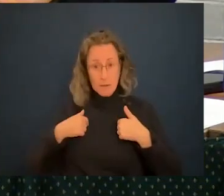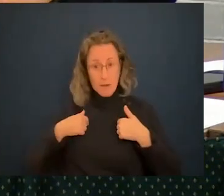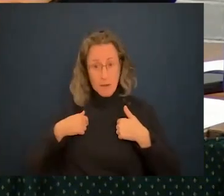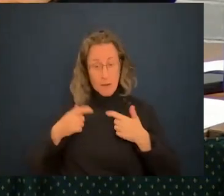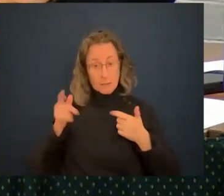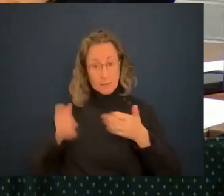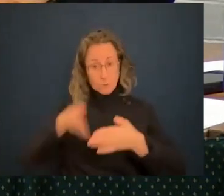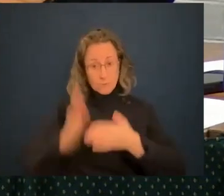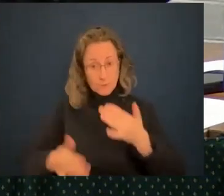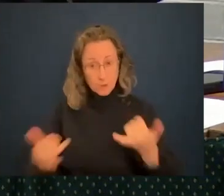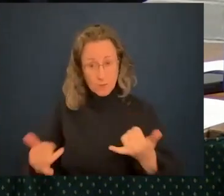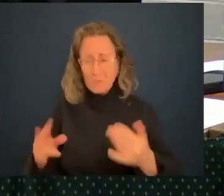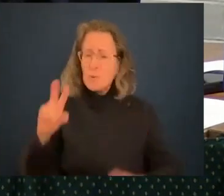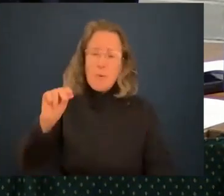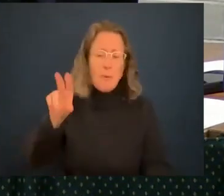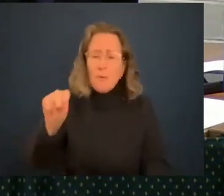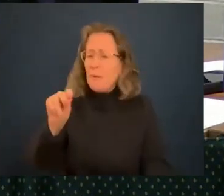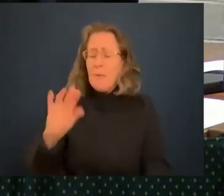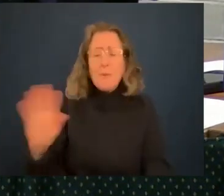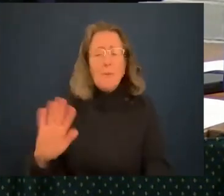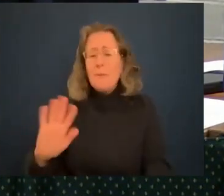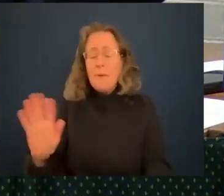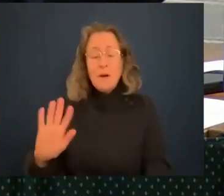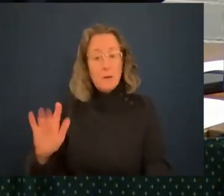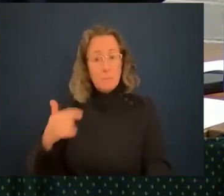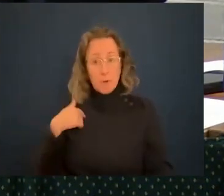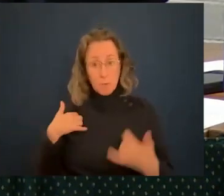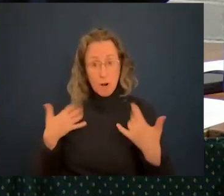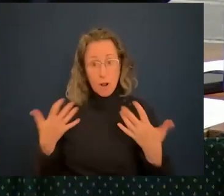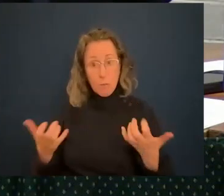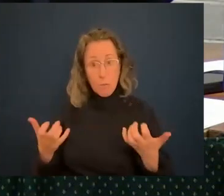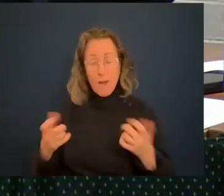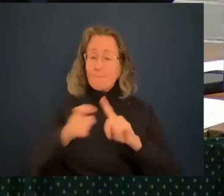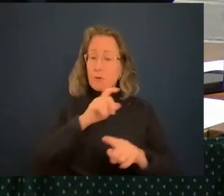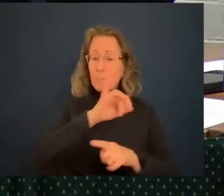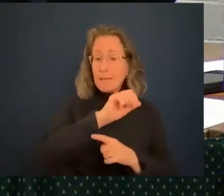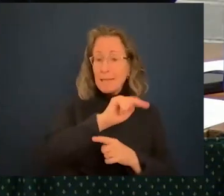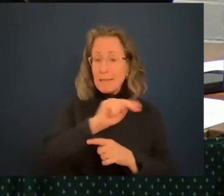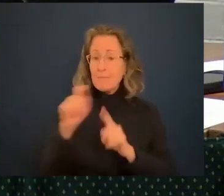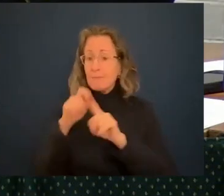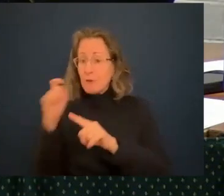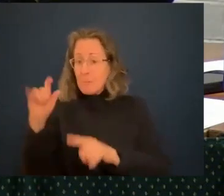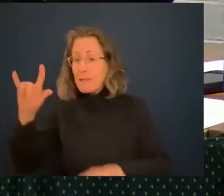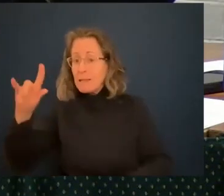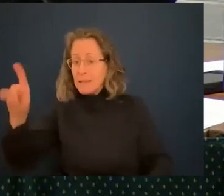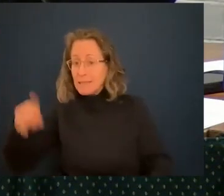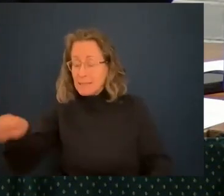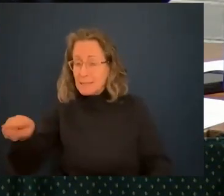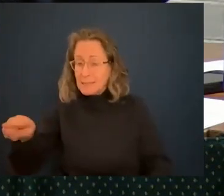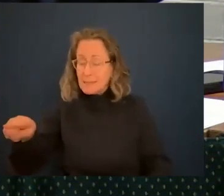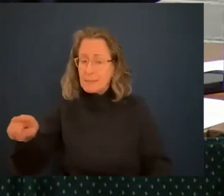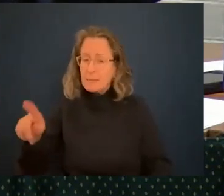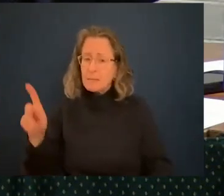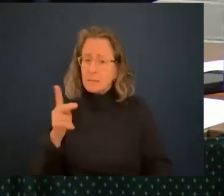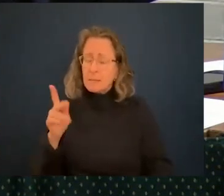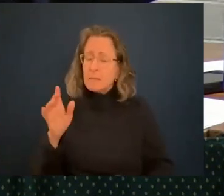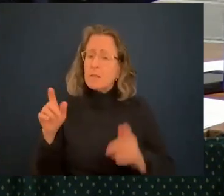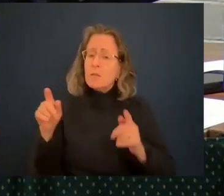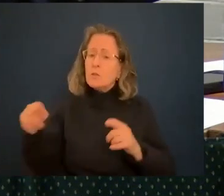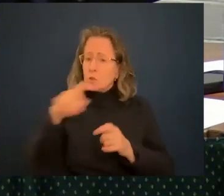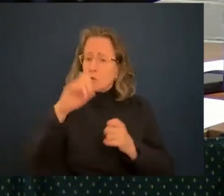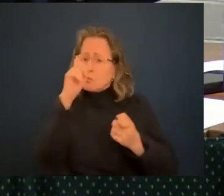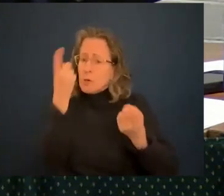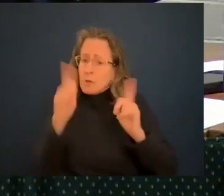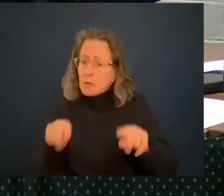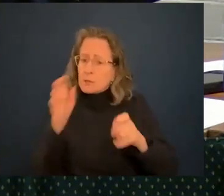for um and I'm really looking for from Ian and from Liz is like buy-in to at least explore in this idea a little